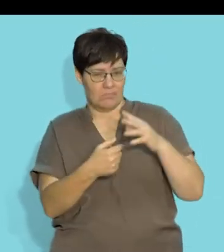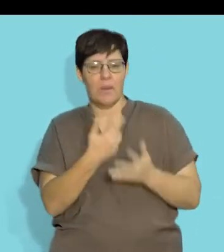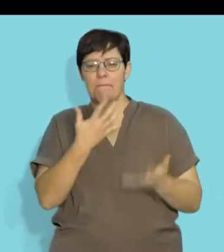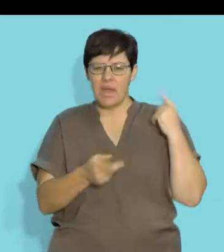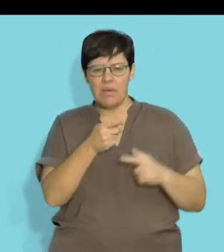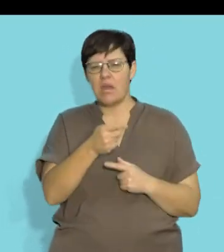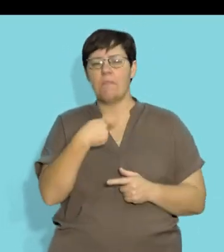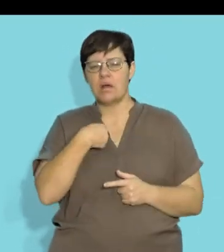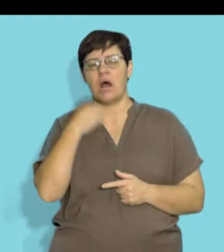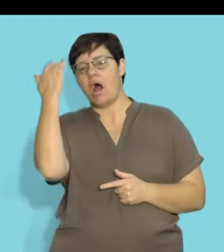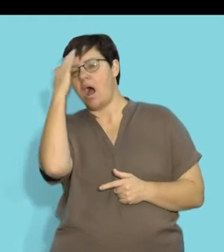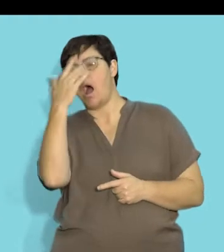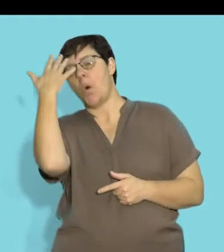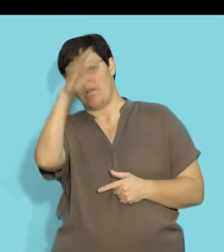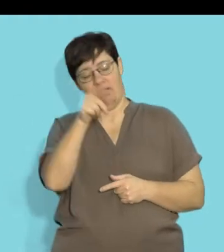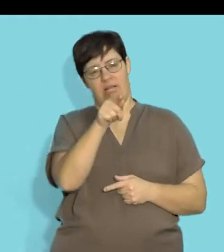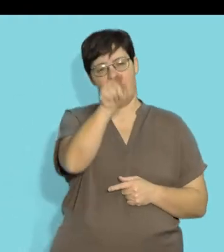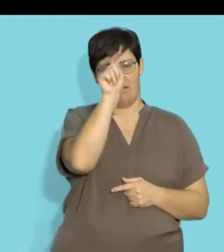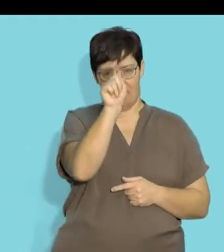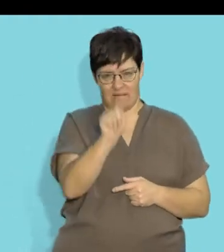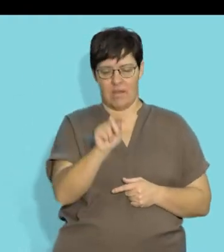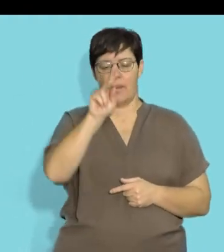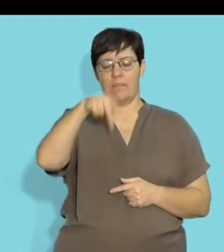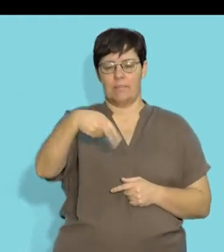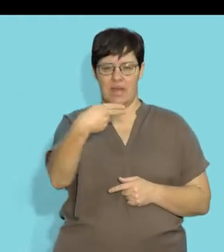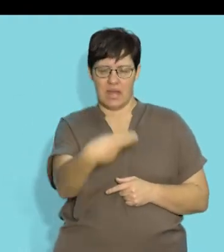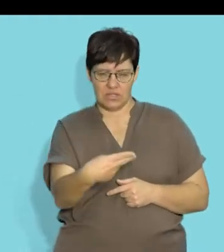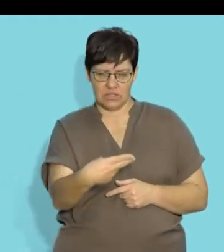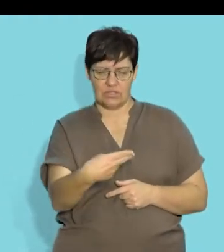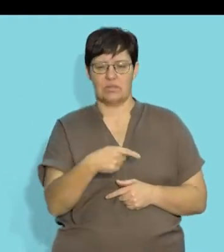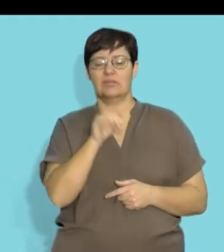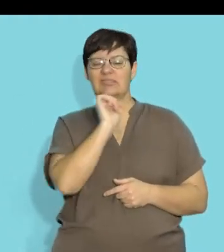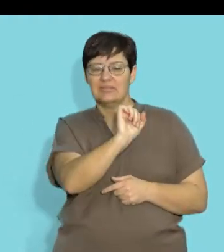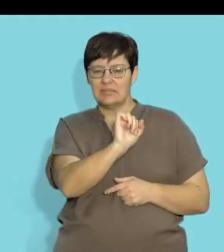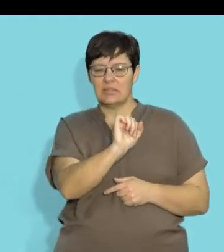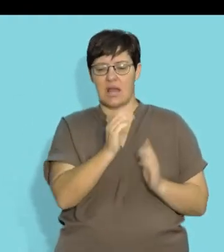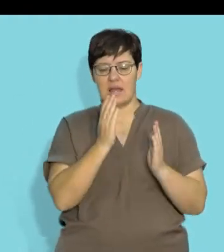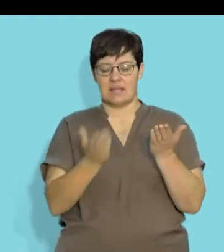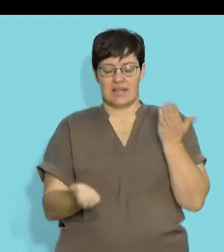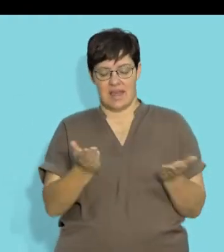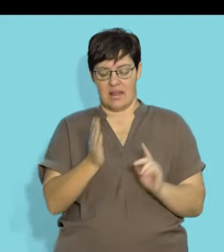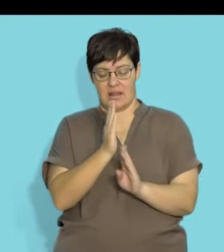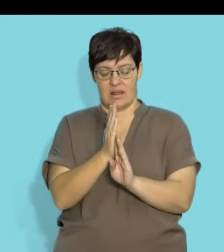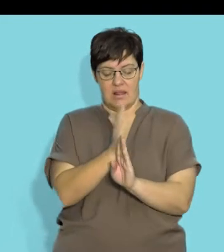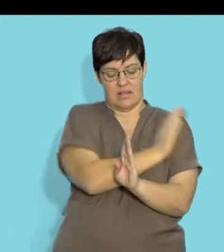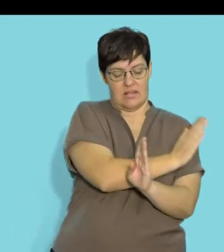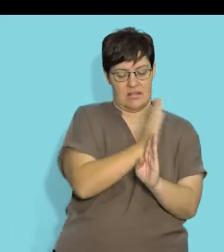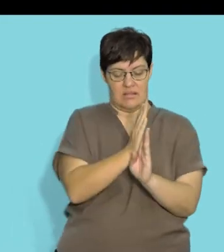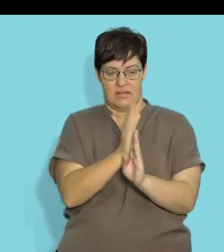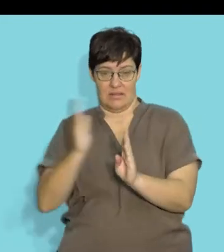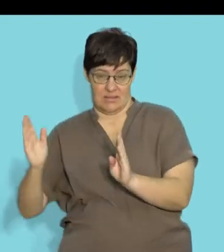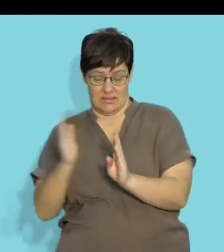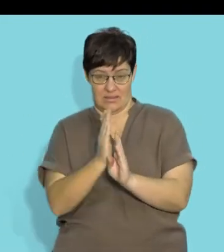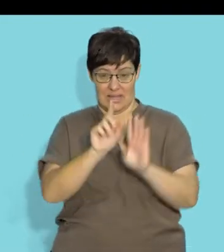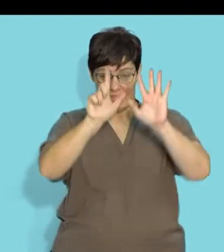terms. Maybe you also need to familiarize yourself. That's pH, that has to do with the pH scale. You would have been